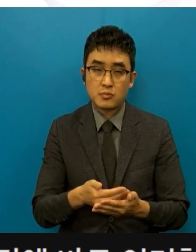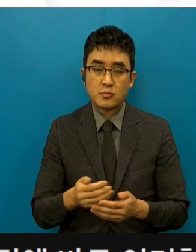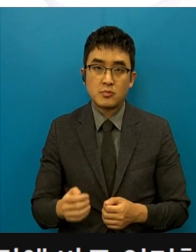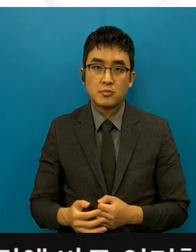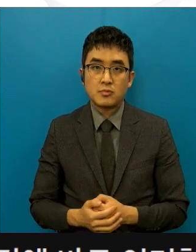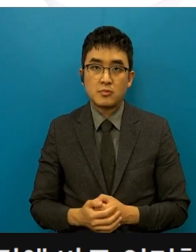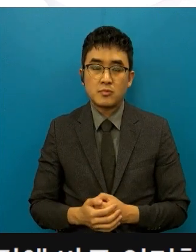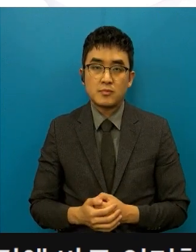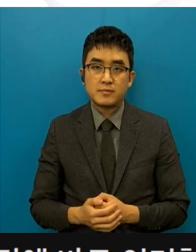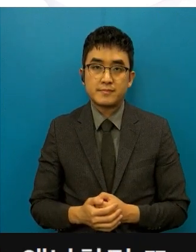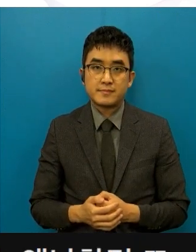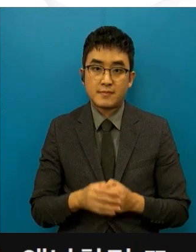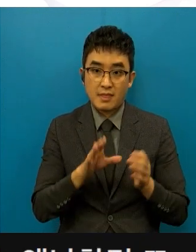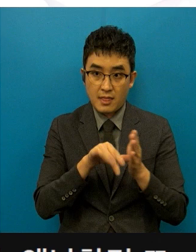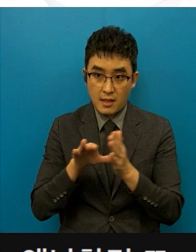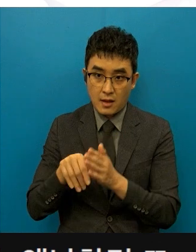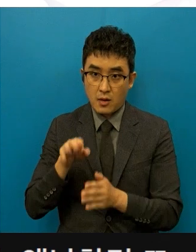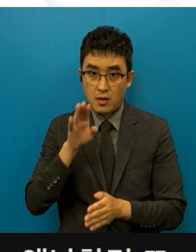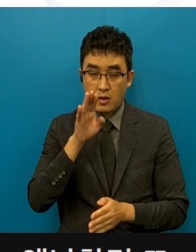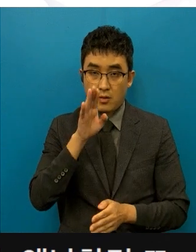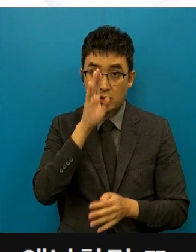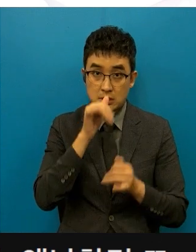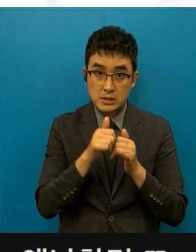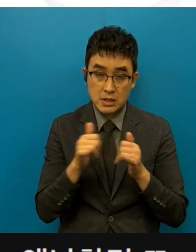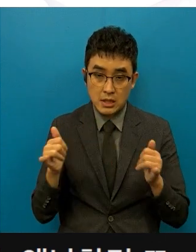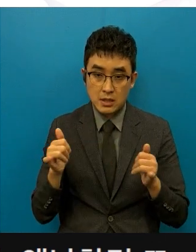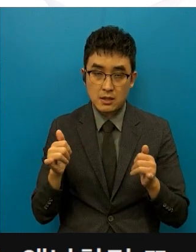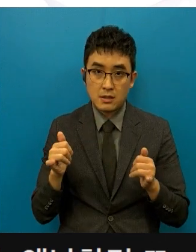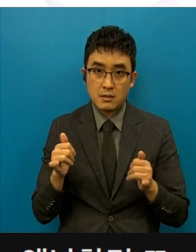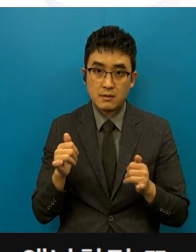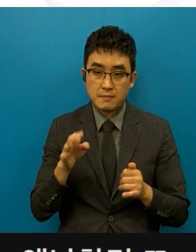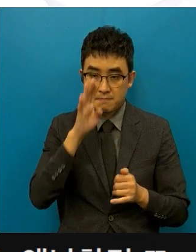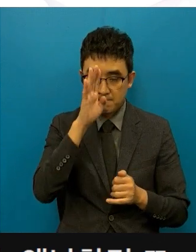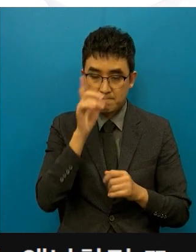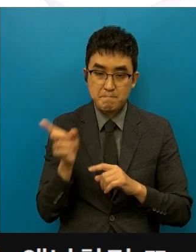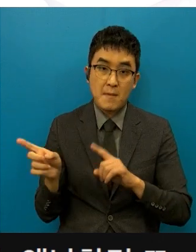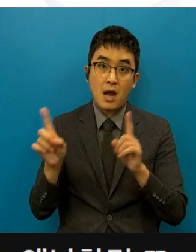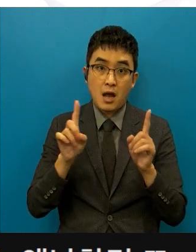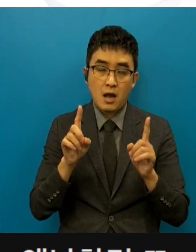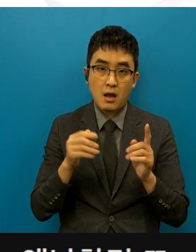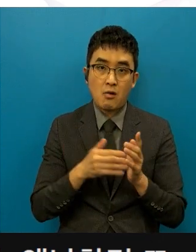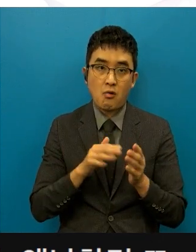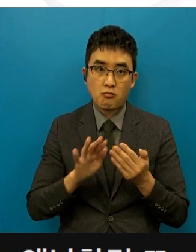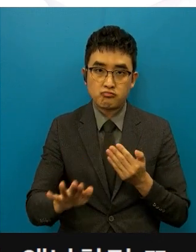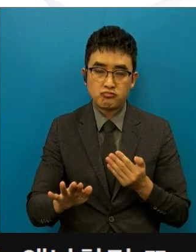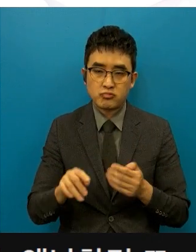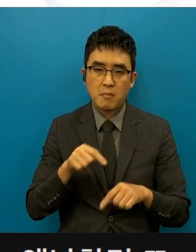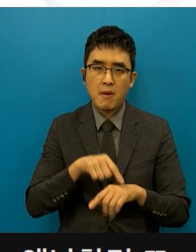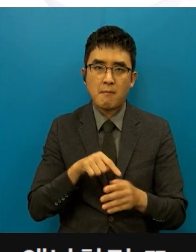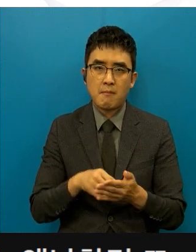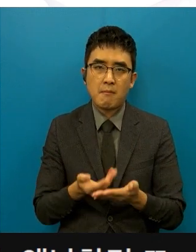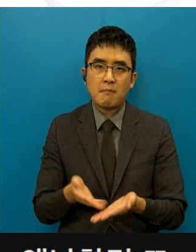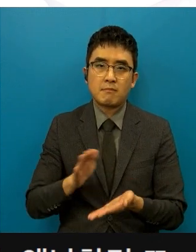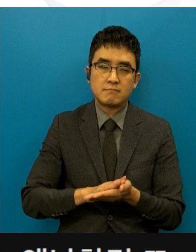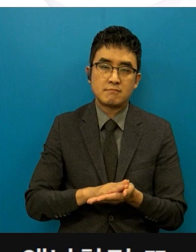care. Fourth, there should be an effective and transparent supervisory system